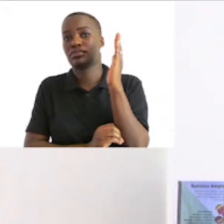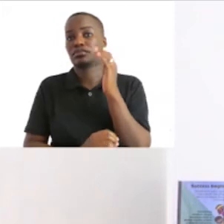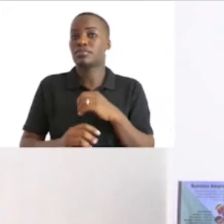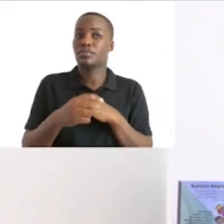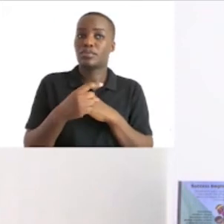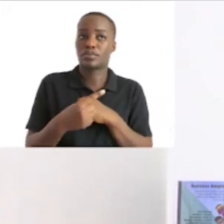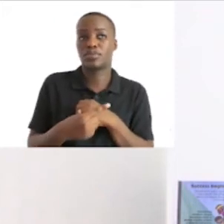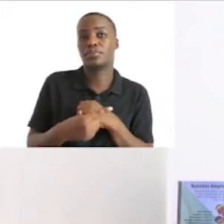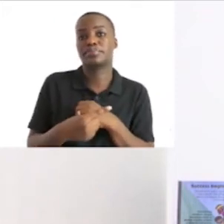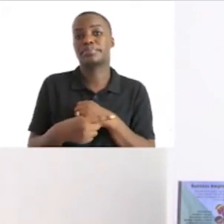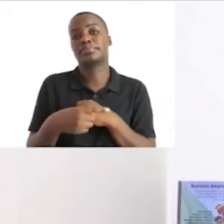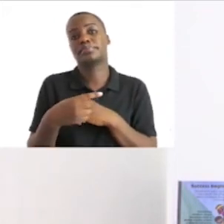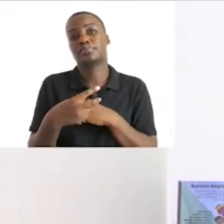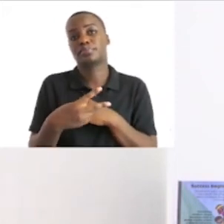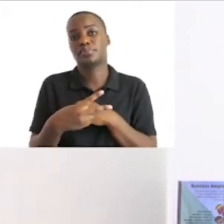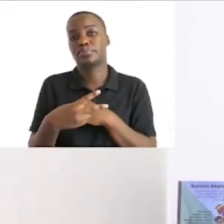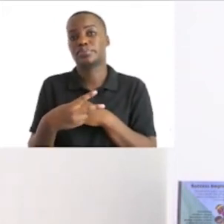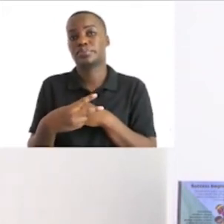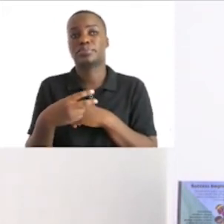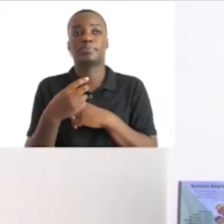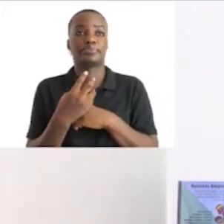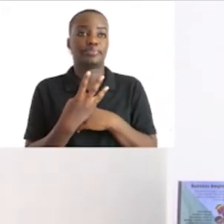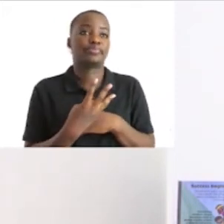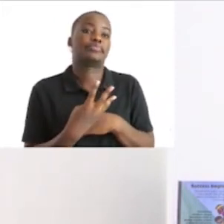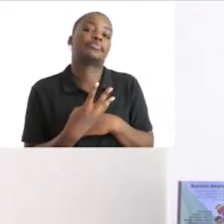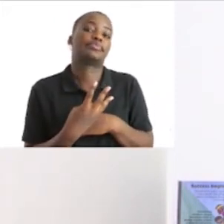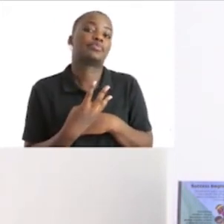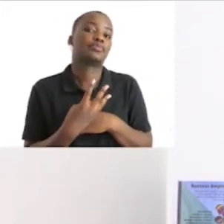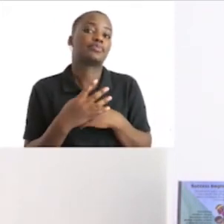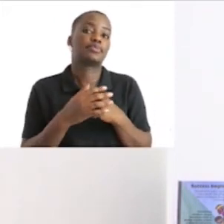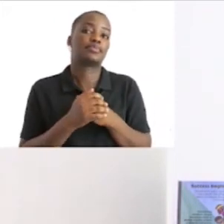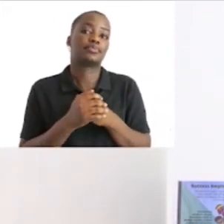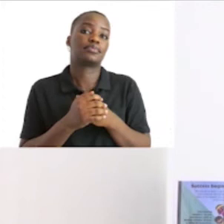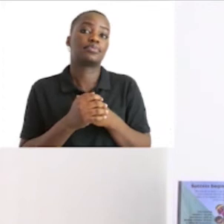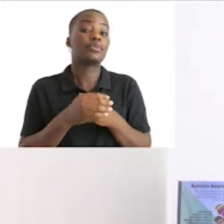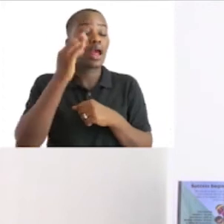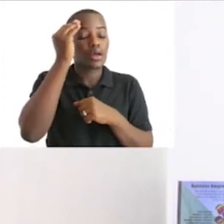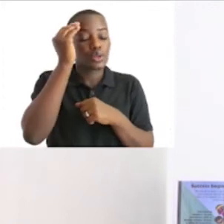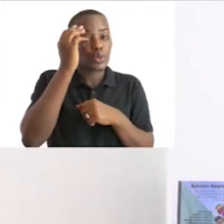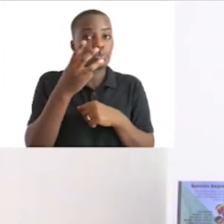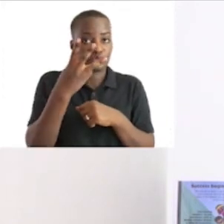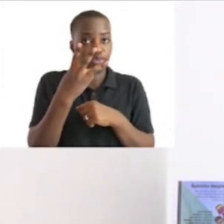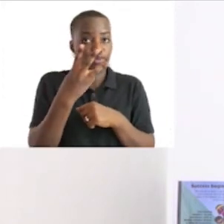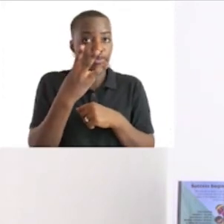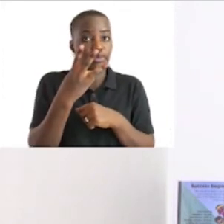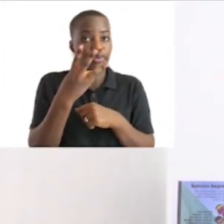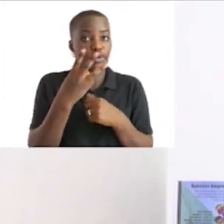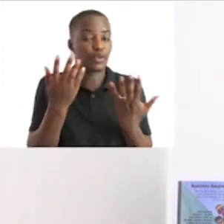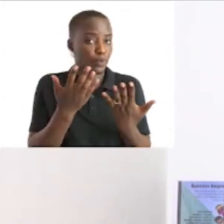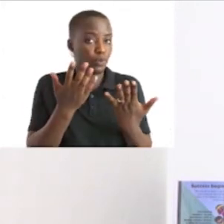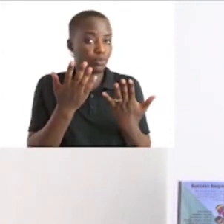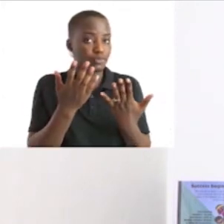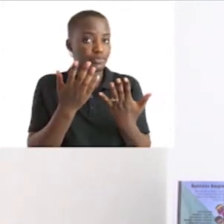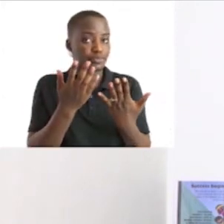0, 1, 2, 3. So we know that 3 is here.